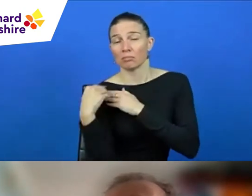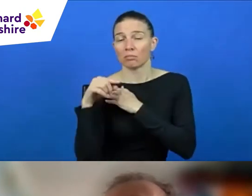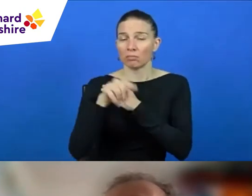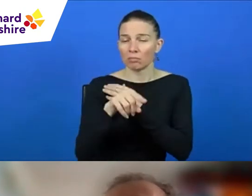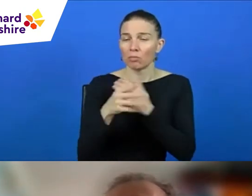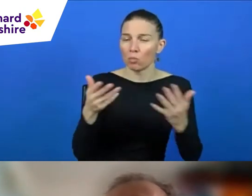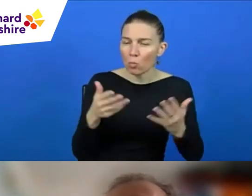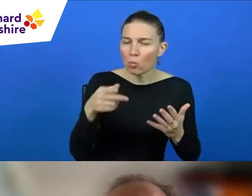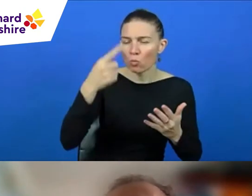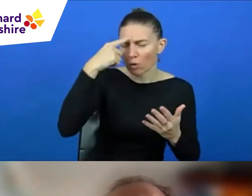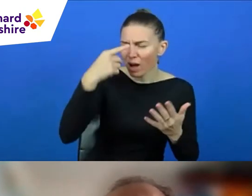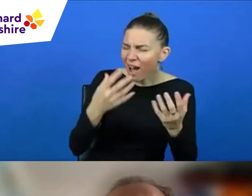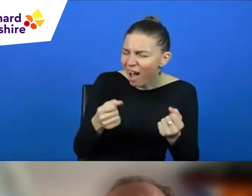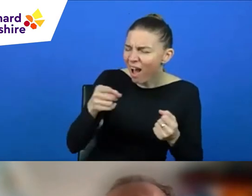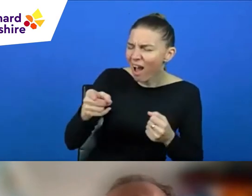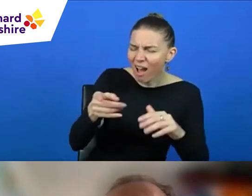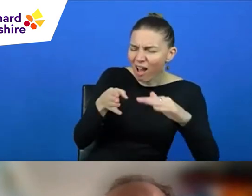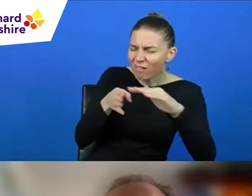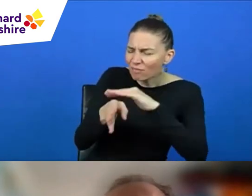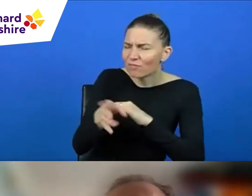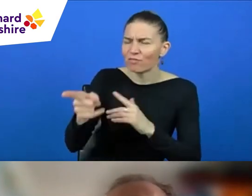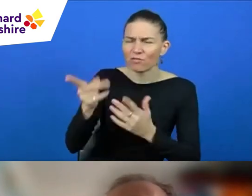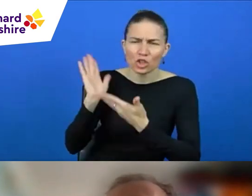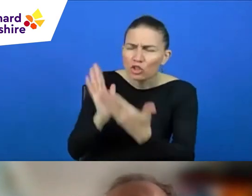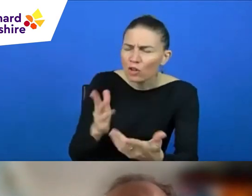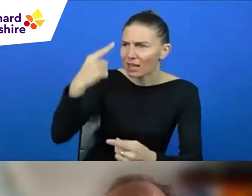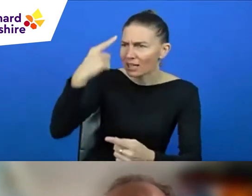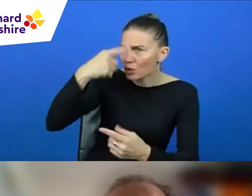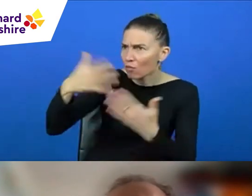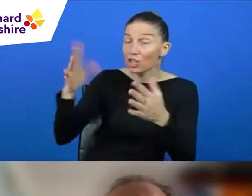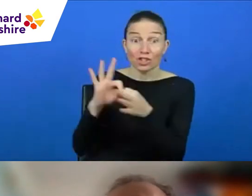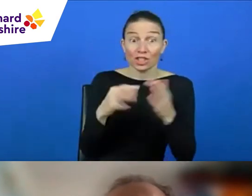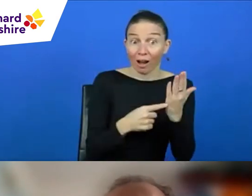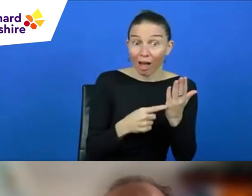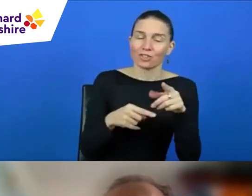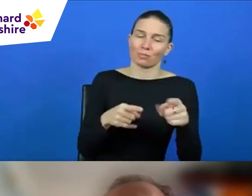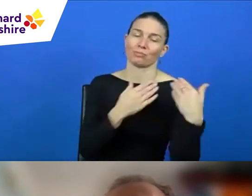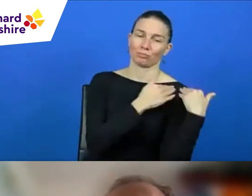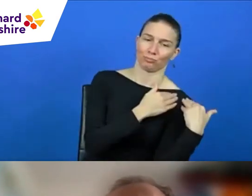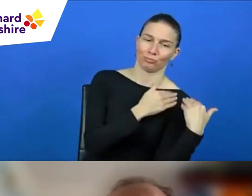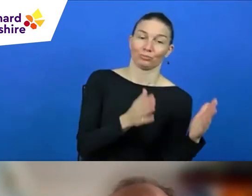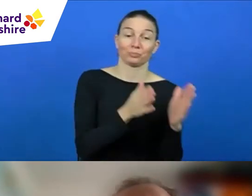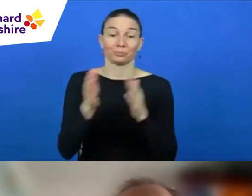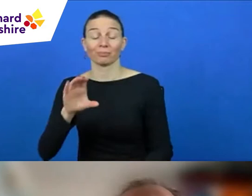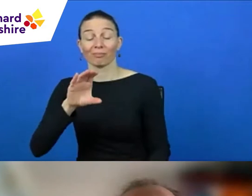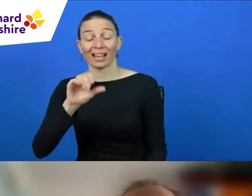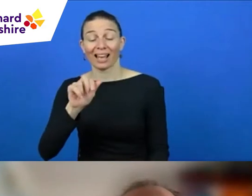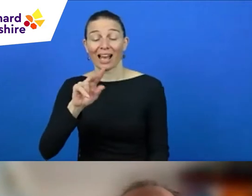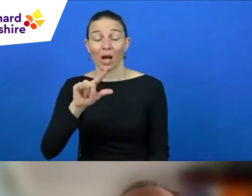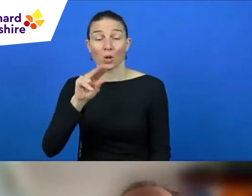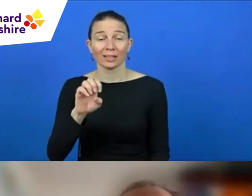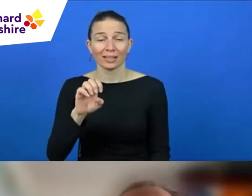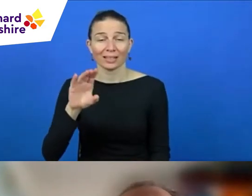technology solutions, services, and innovations. Caroline Casey is an award-winning social